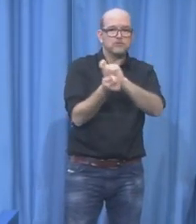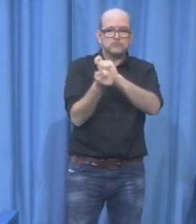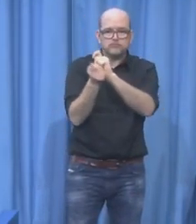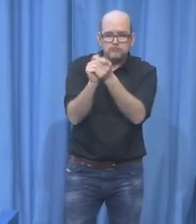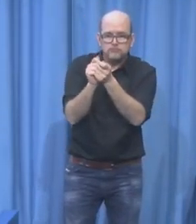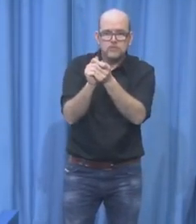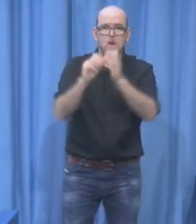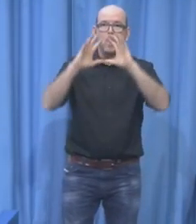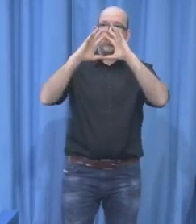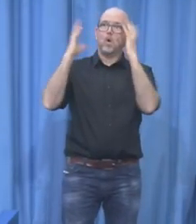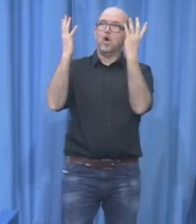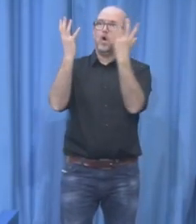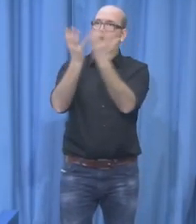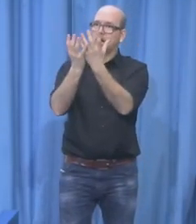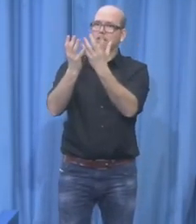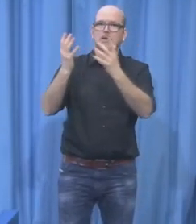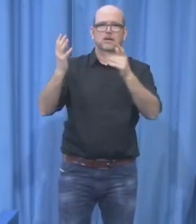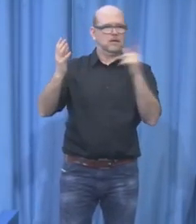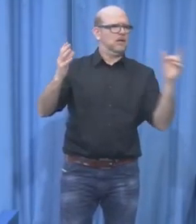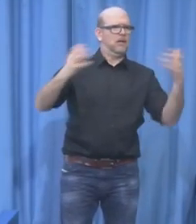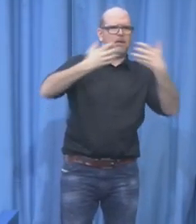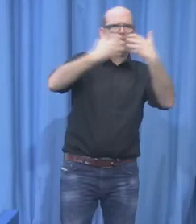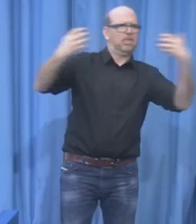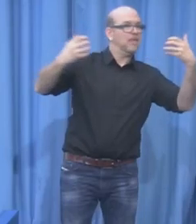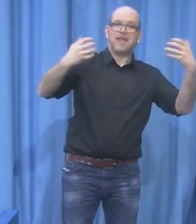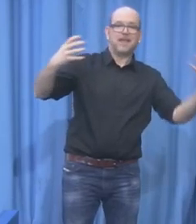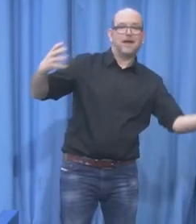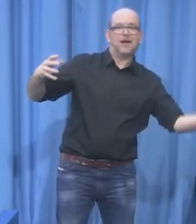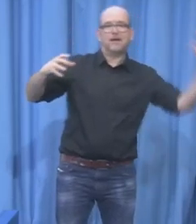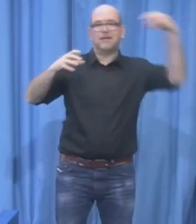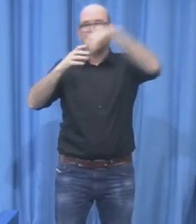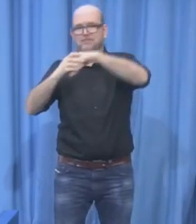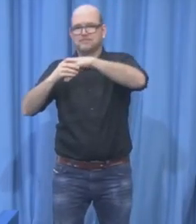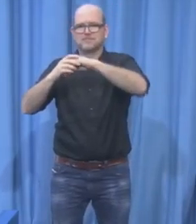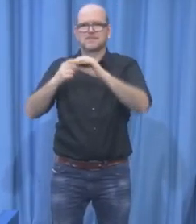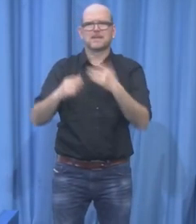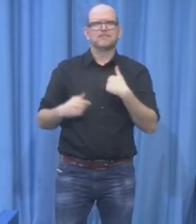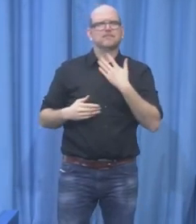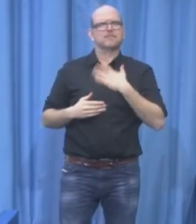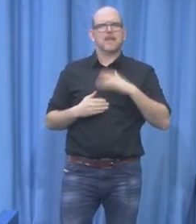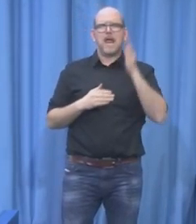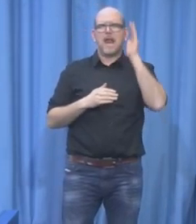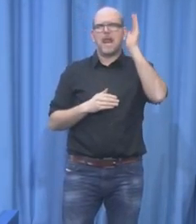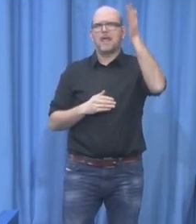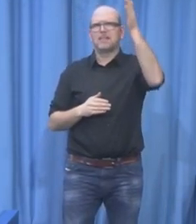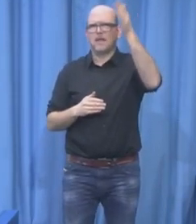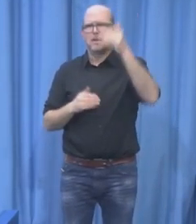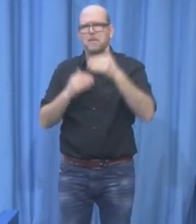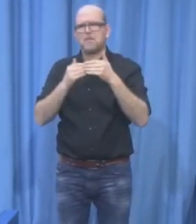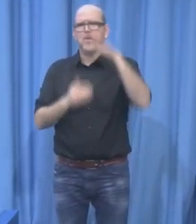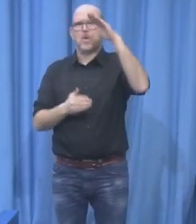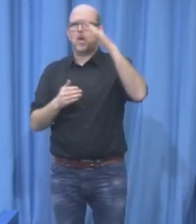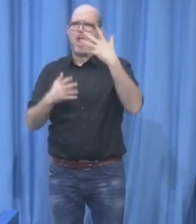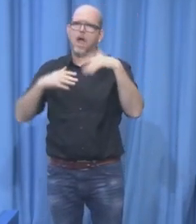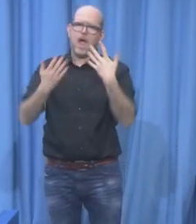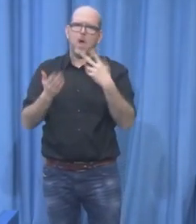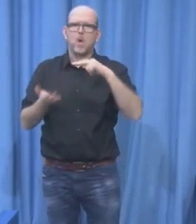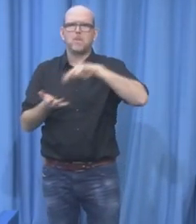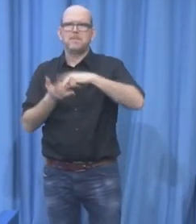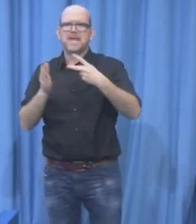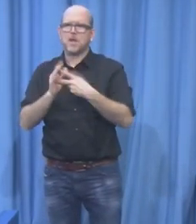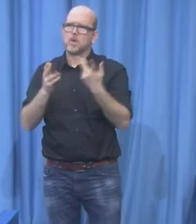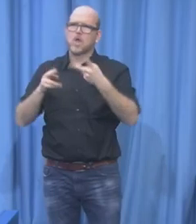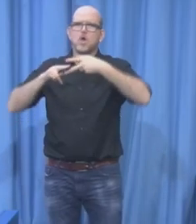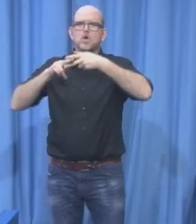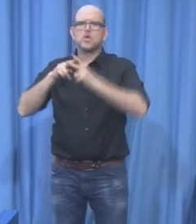whole program encompassed into one toolkit so that we can basically take it to other agencies and they can start implementing their own summer